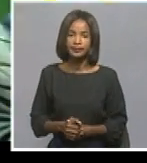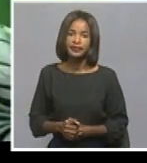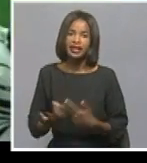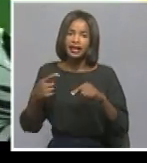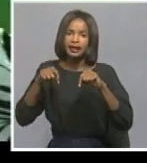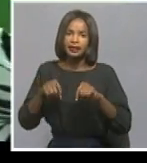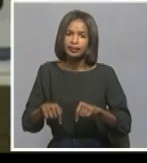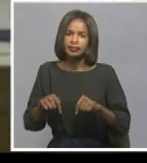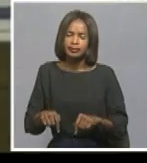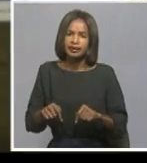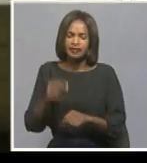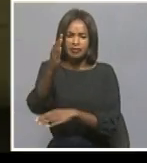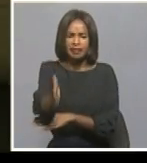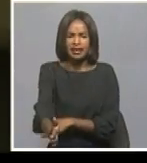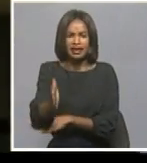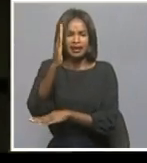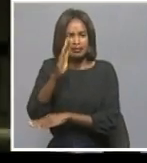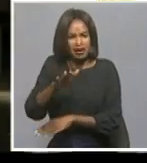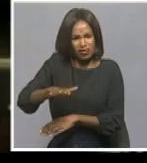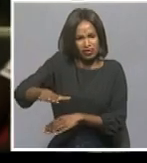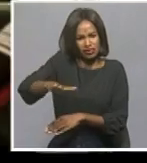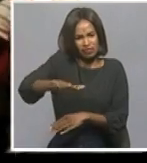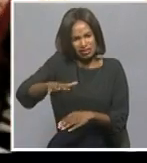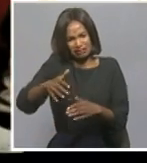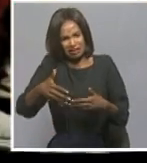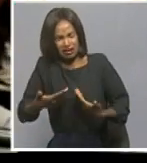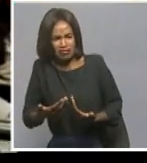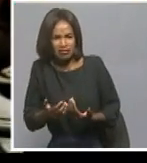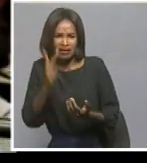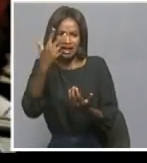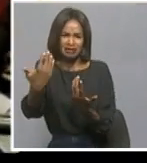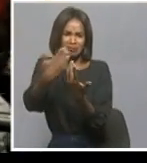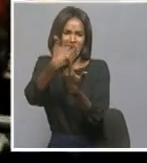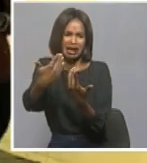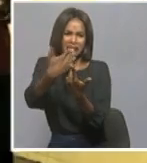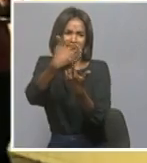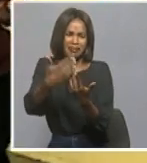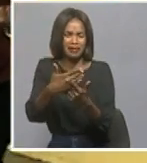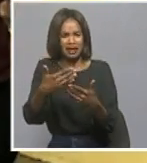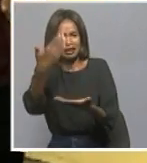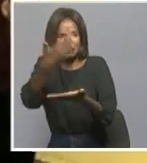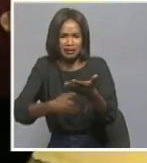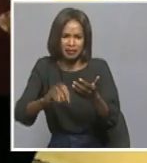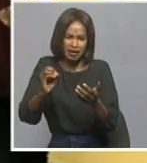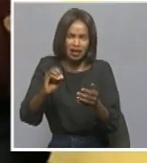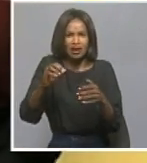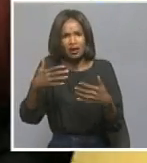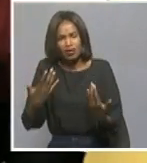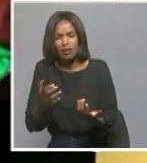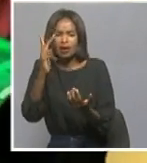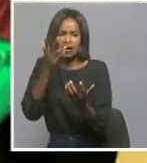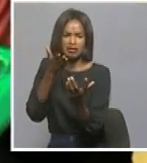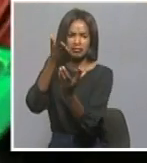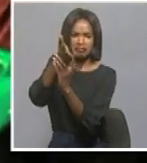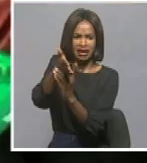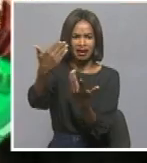is the situation at the borders? Have there been any instances of travelers coming in without the necessary documentation or trying to enter the